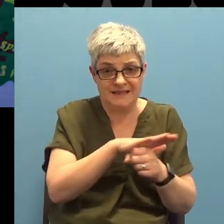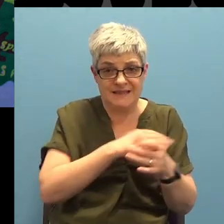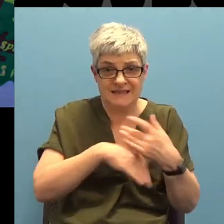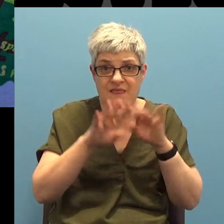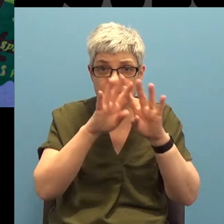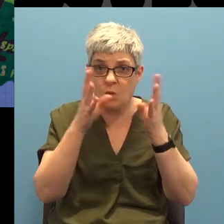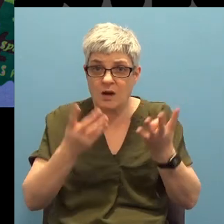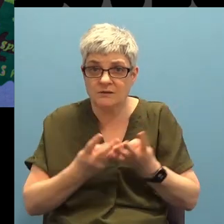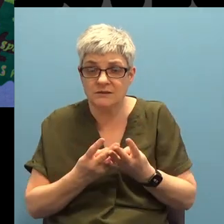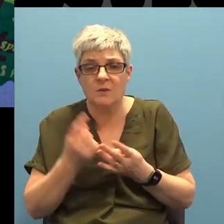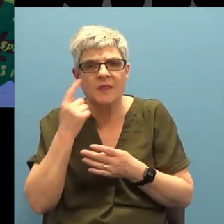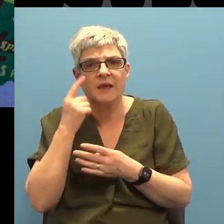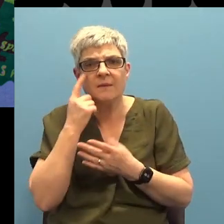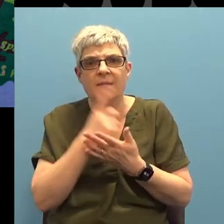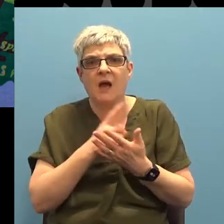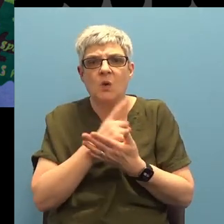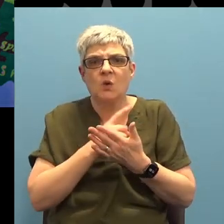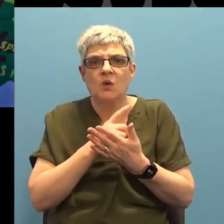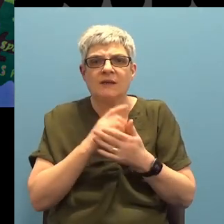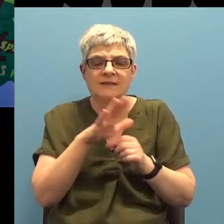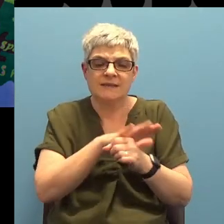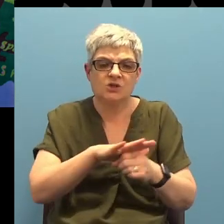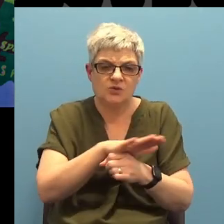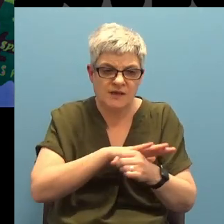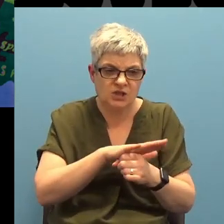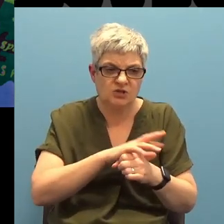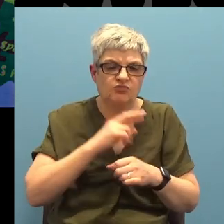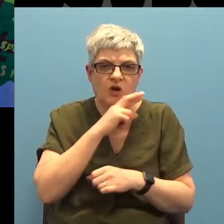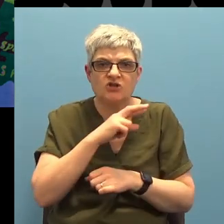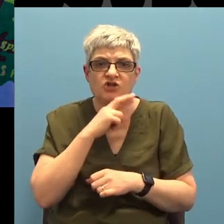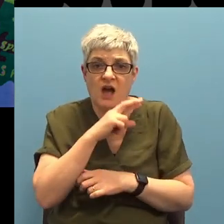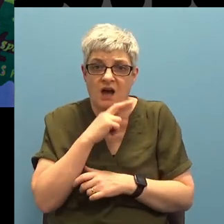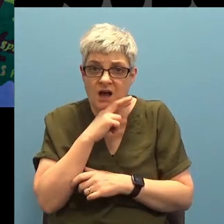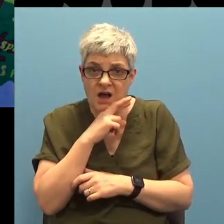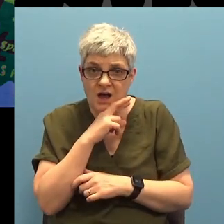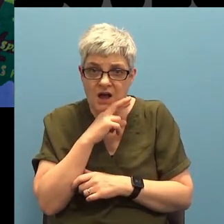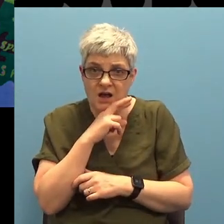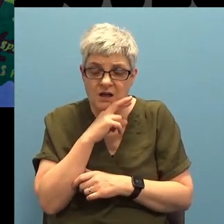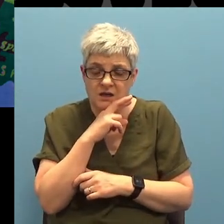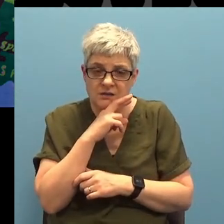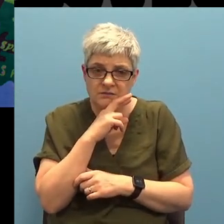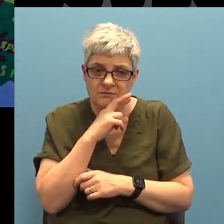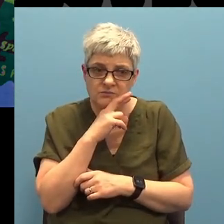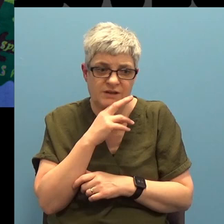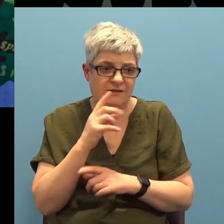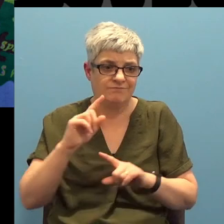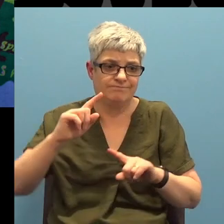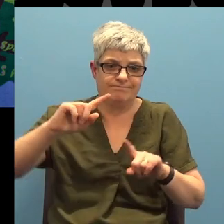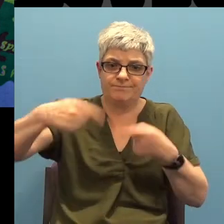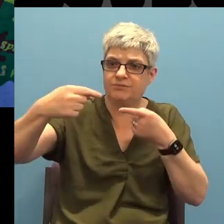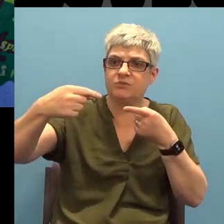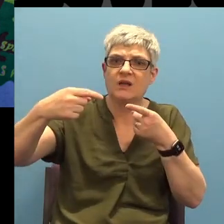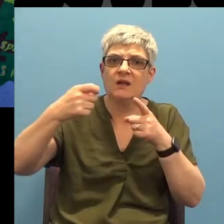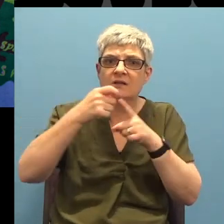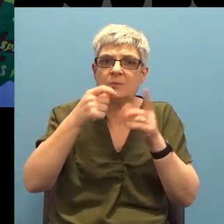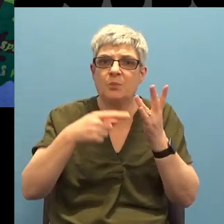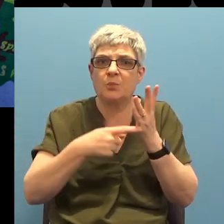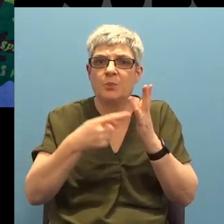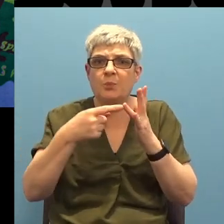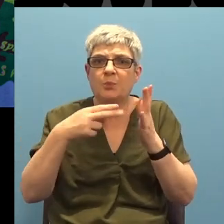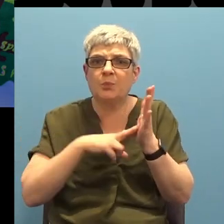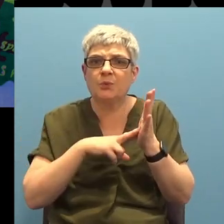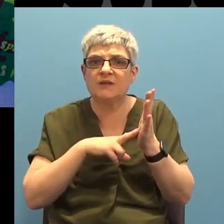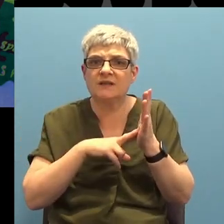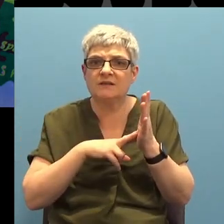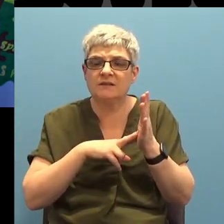think of the situation in Russia, where any opposition to Putin just seems to